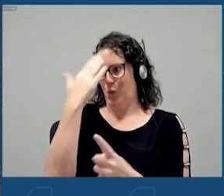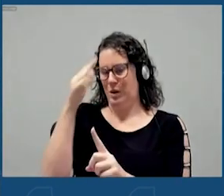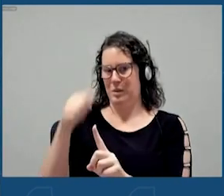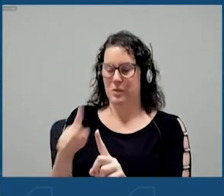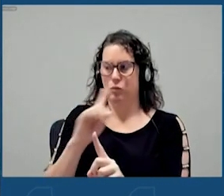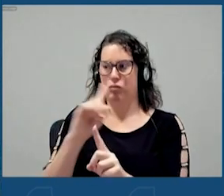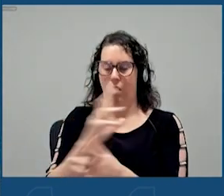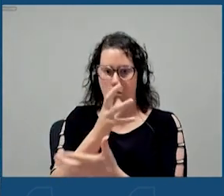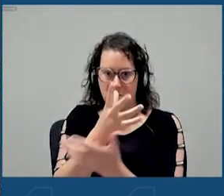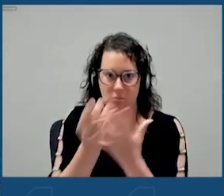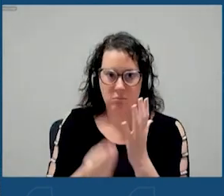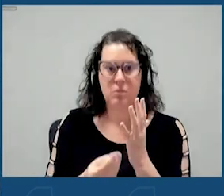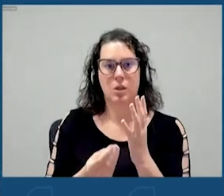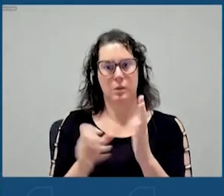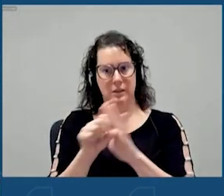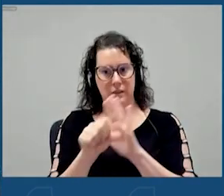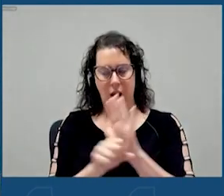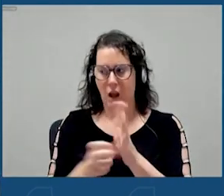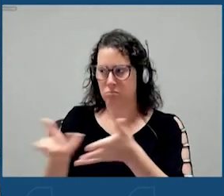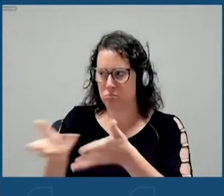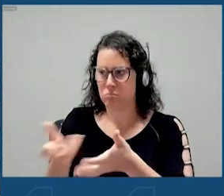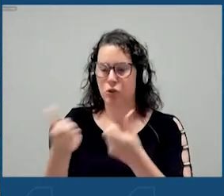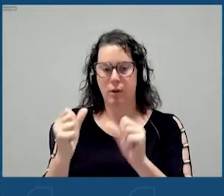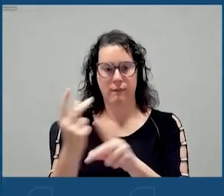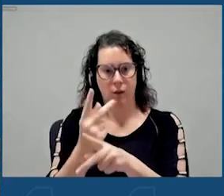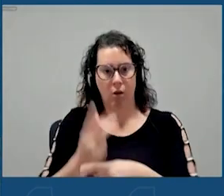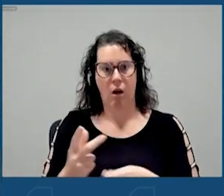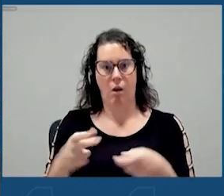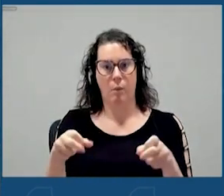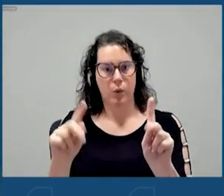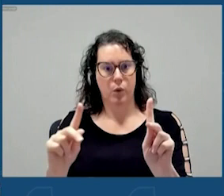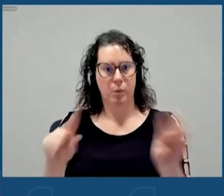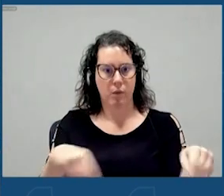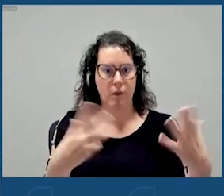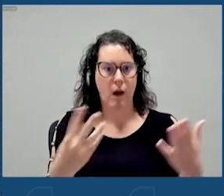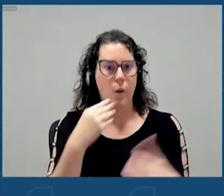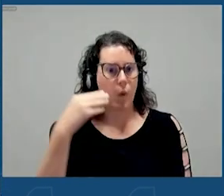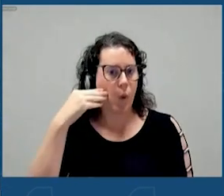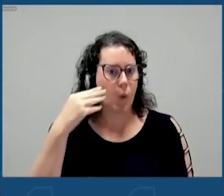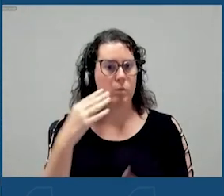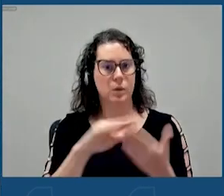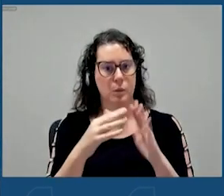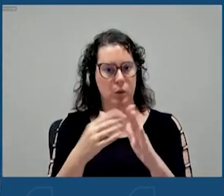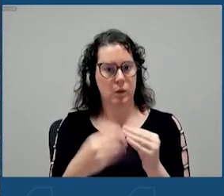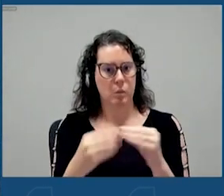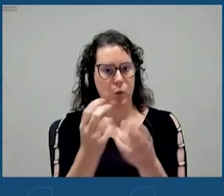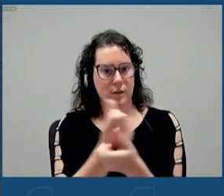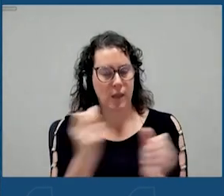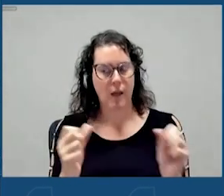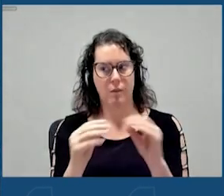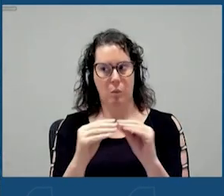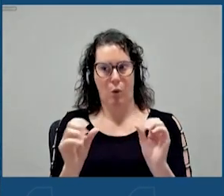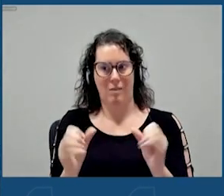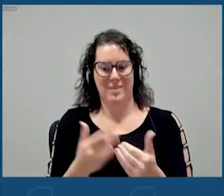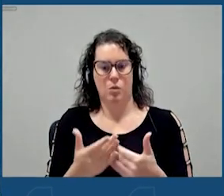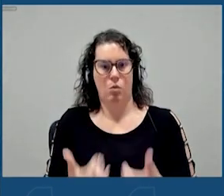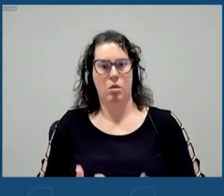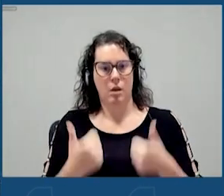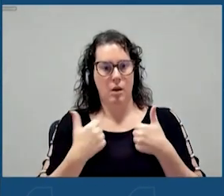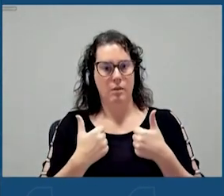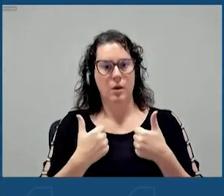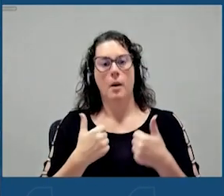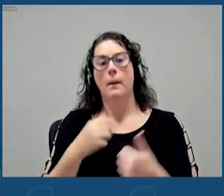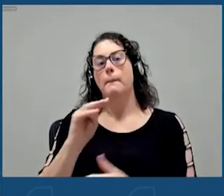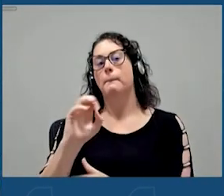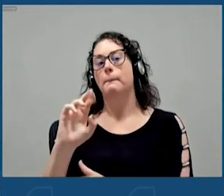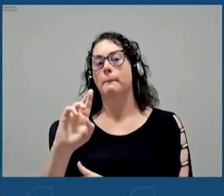engaged with the state and trying to find more opportunities to give people homes, keep our communities safer and more livable. So County Executive Mark Polenkars, thank you for